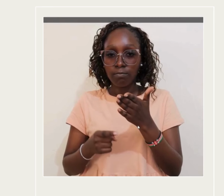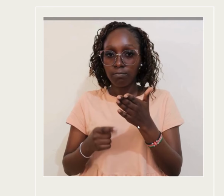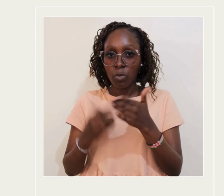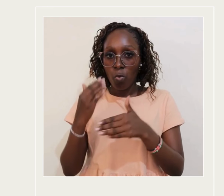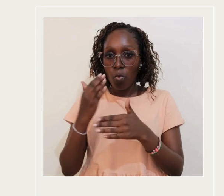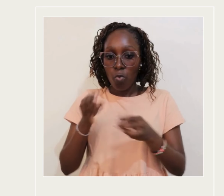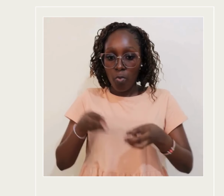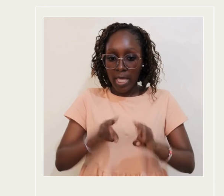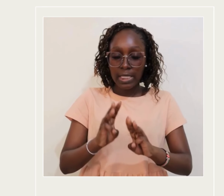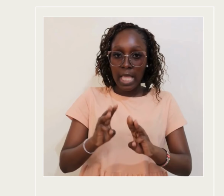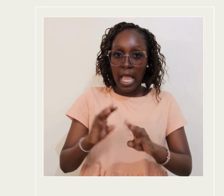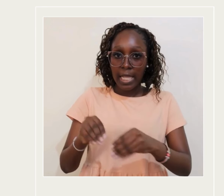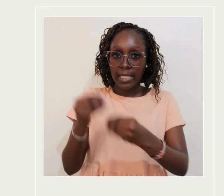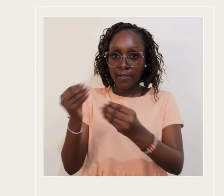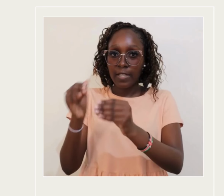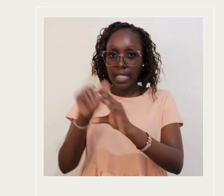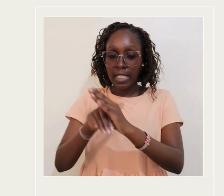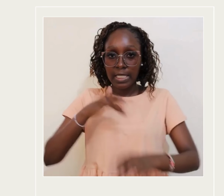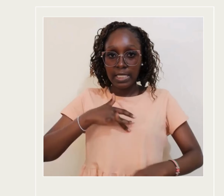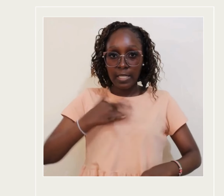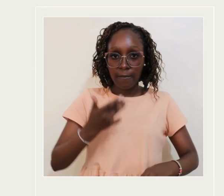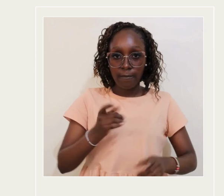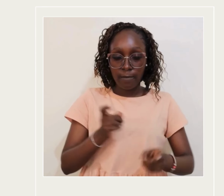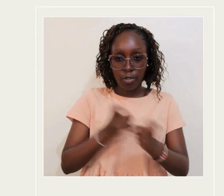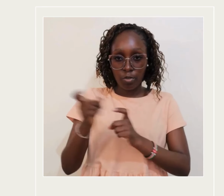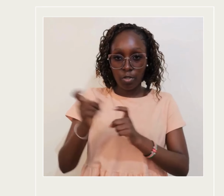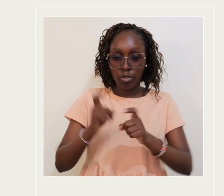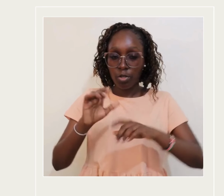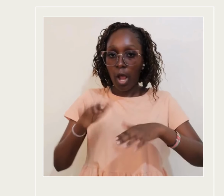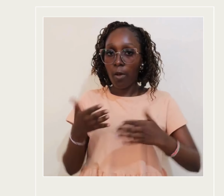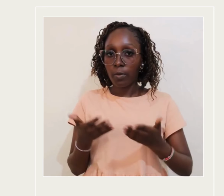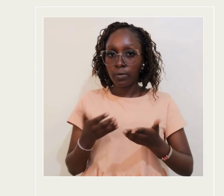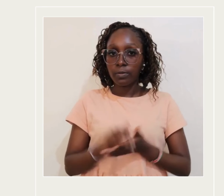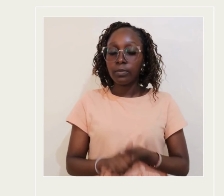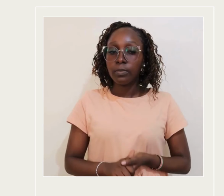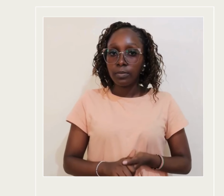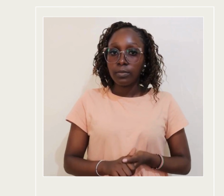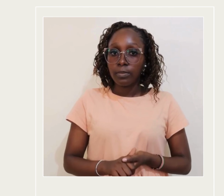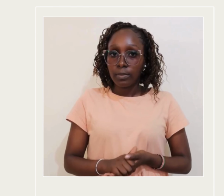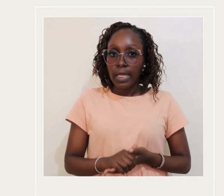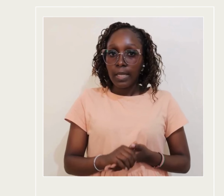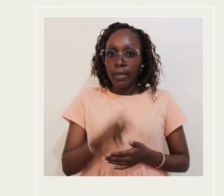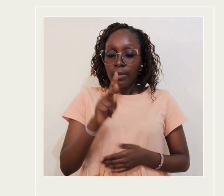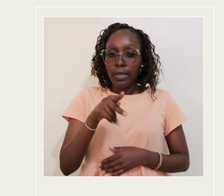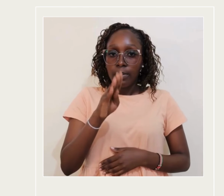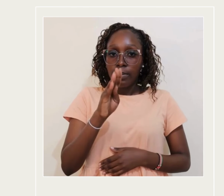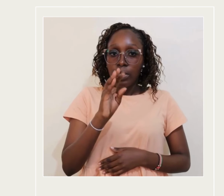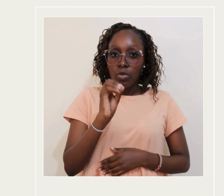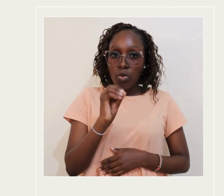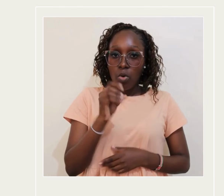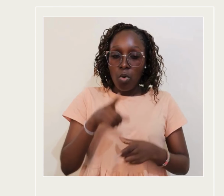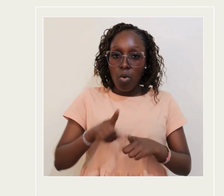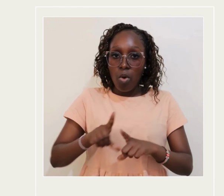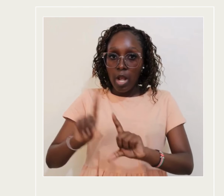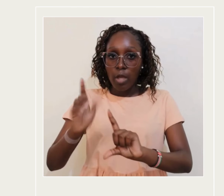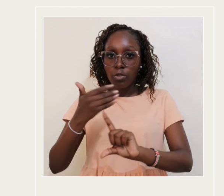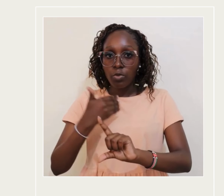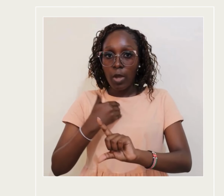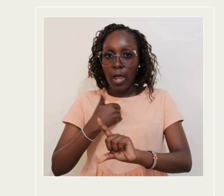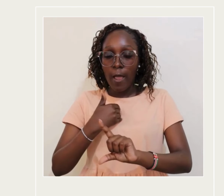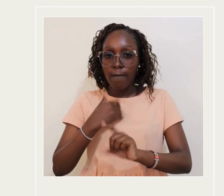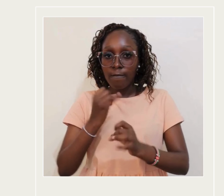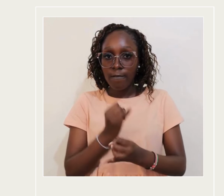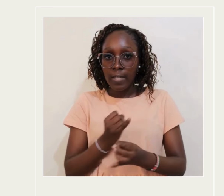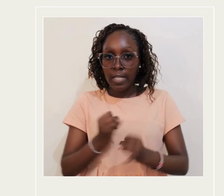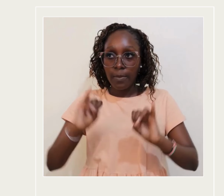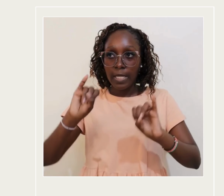So what mechanisms are provided for in self-regulation? PBOs are permitted to form